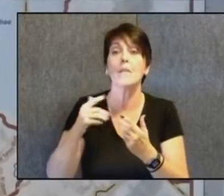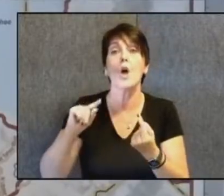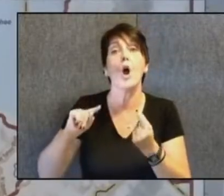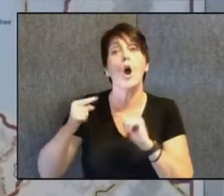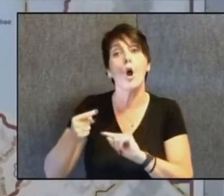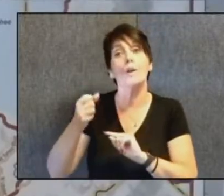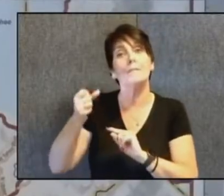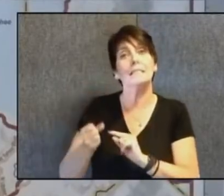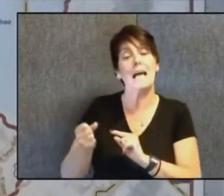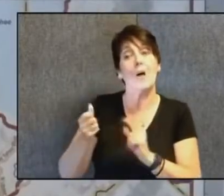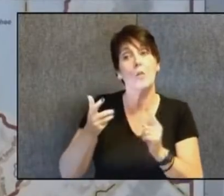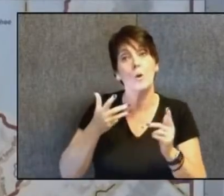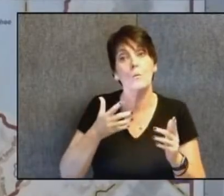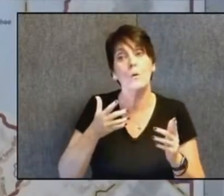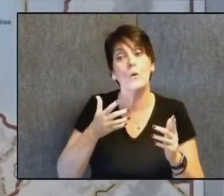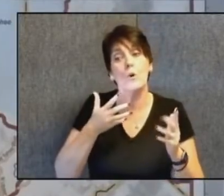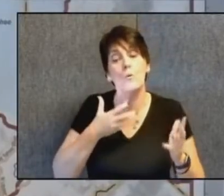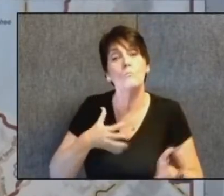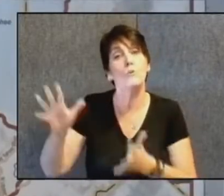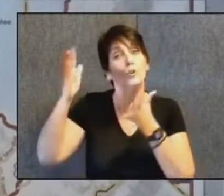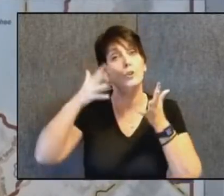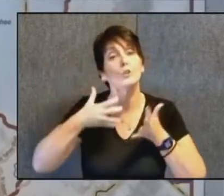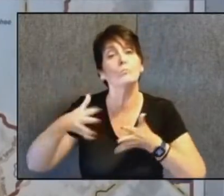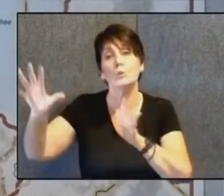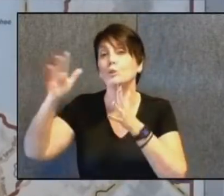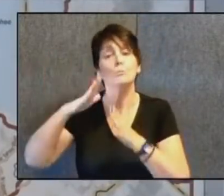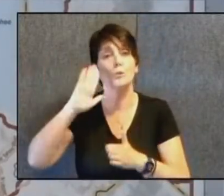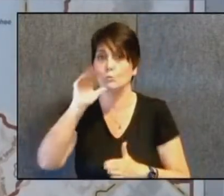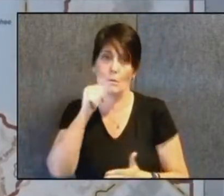south winds trying to push the fire that direction.